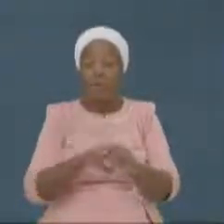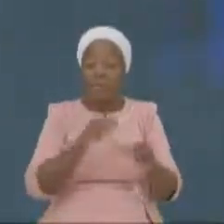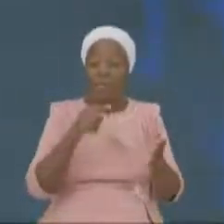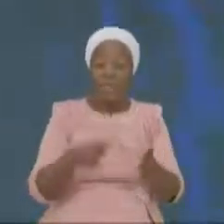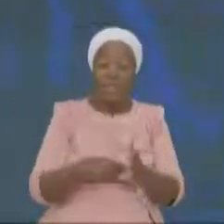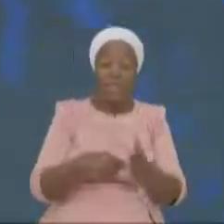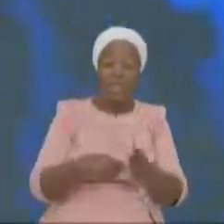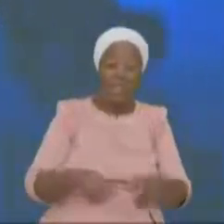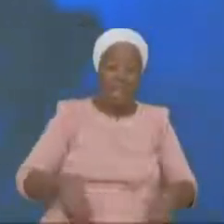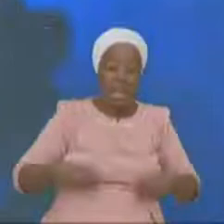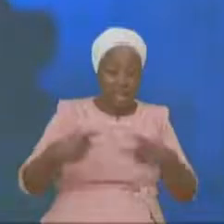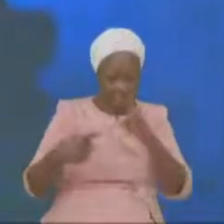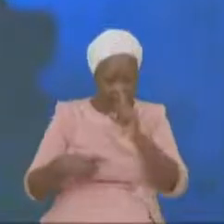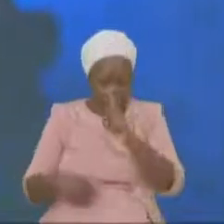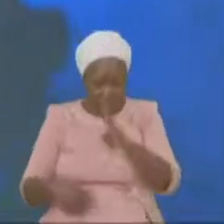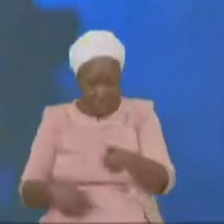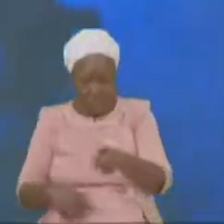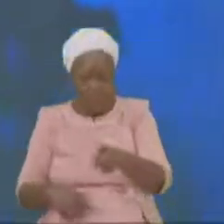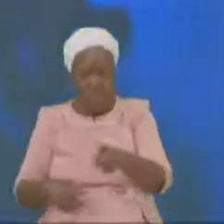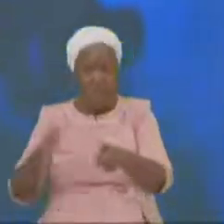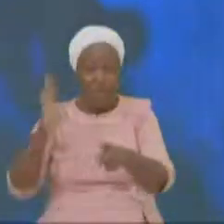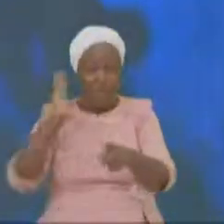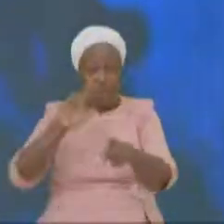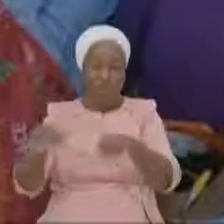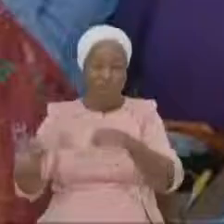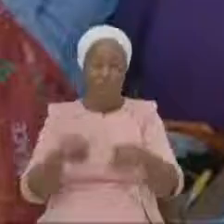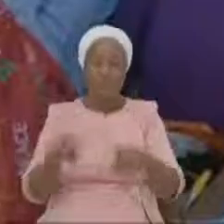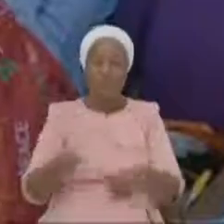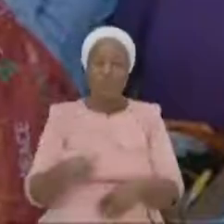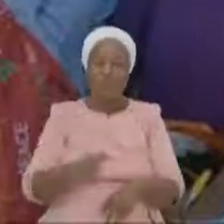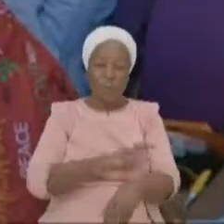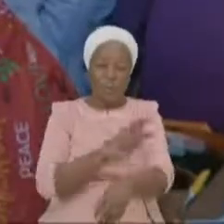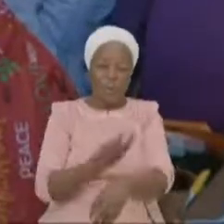life you will do mighty works.